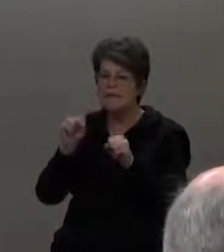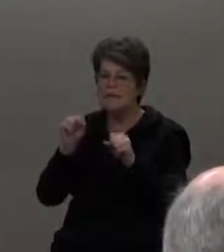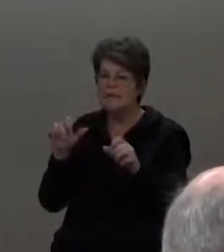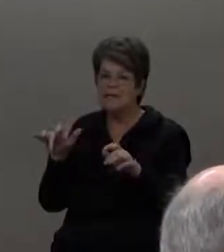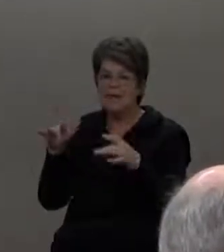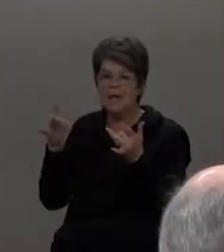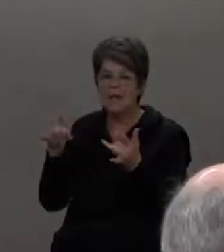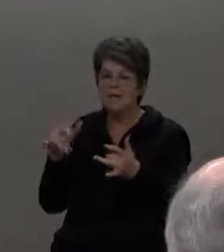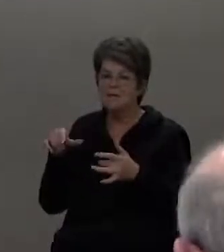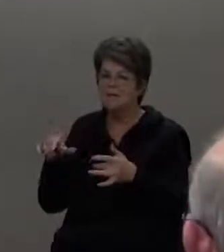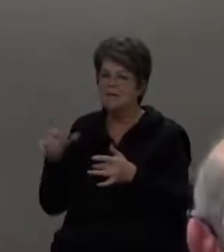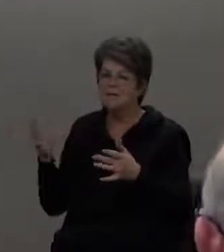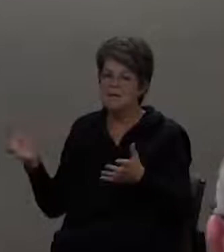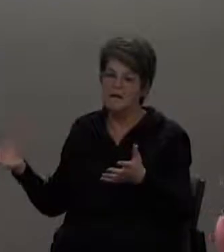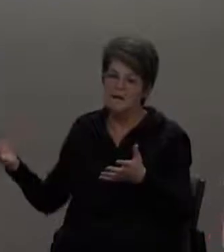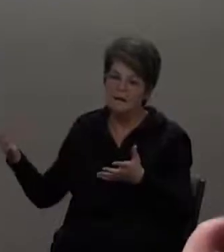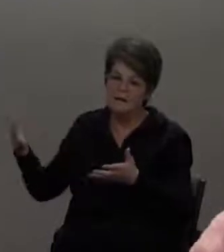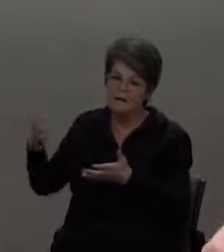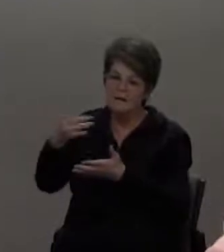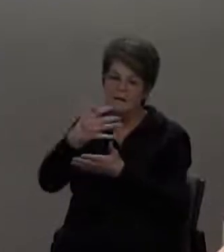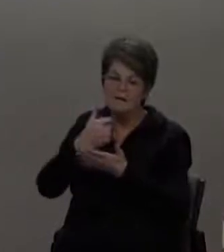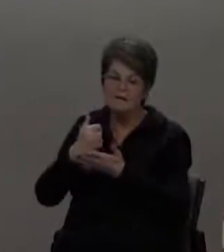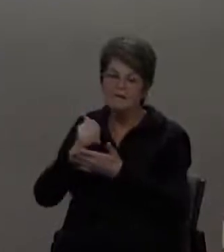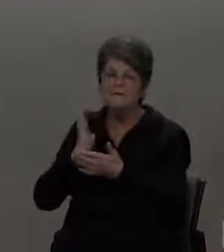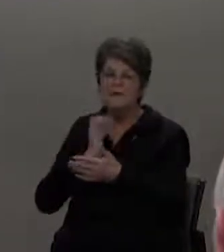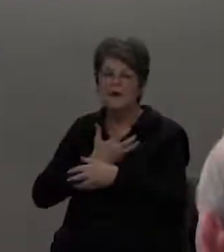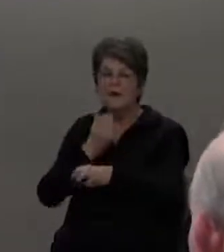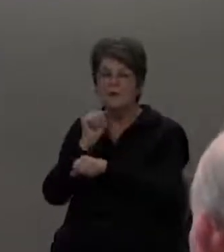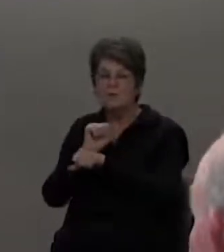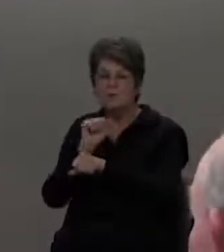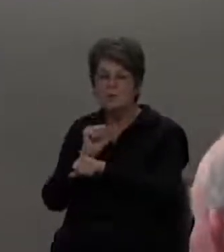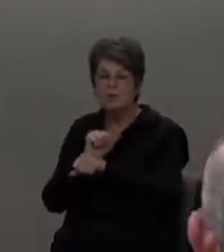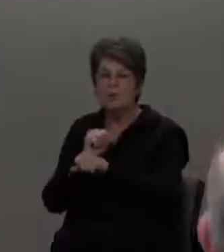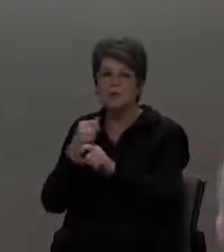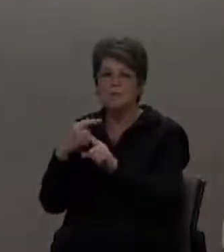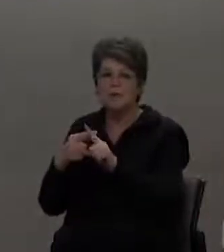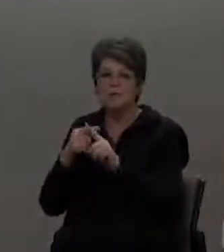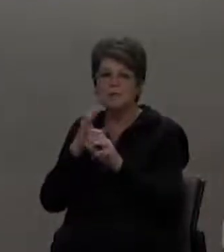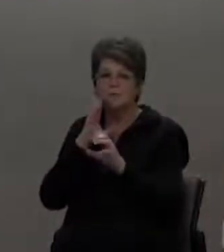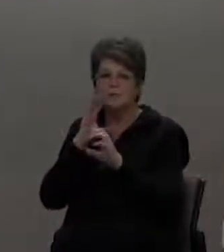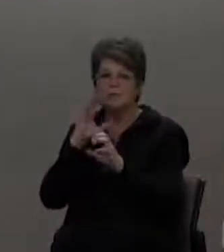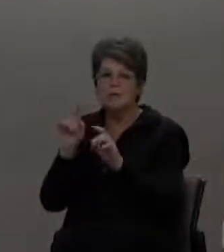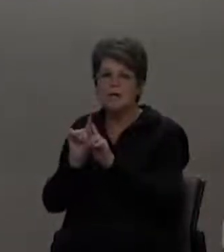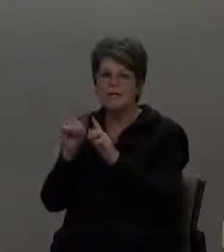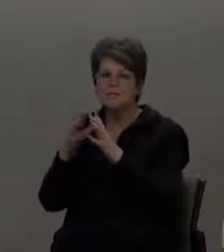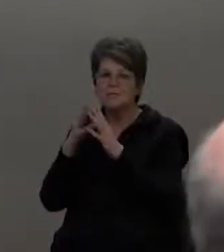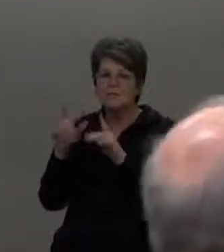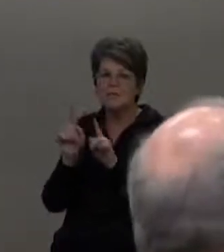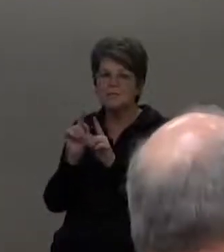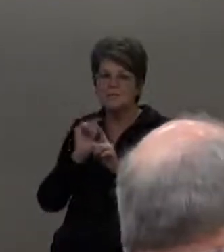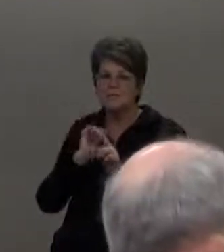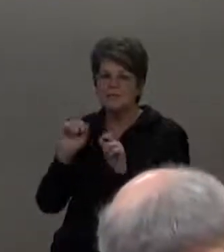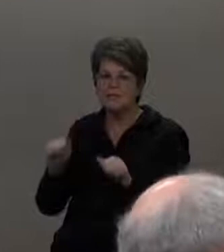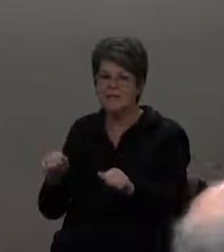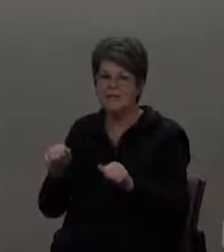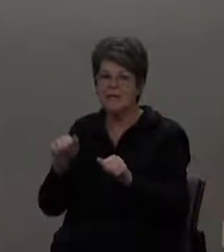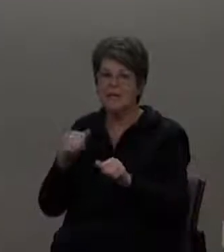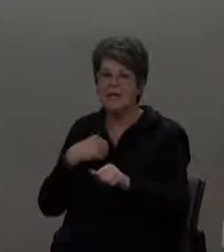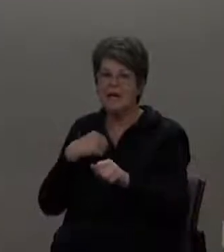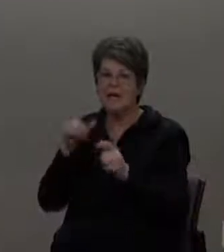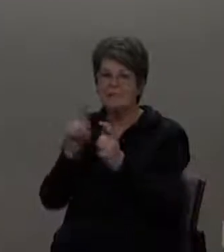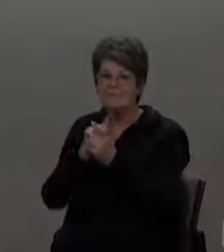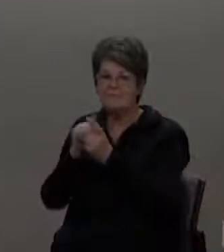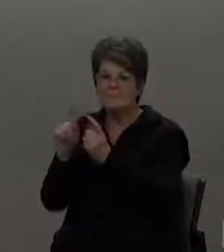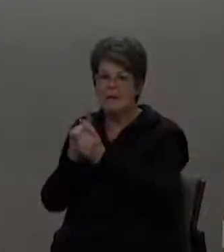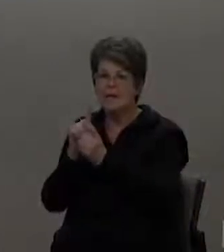is the culmination of our work and all the outreach we have done so far, including the communication with as much elected officials as I've been able to meet with, that have had